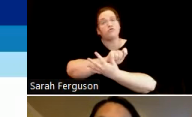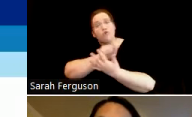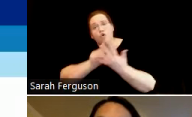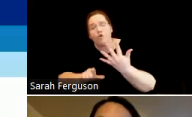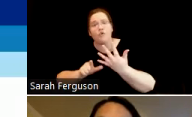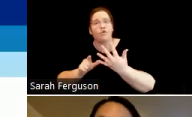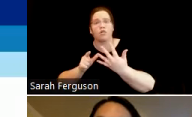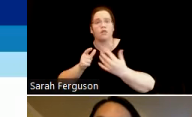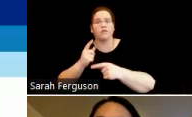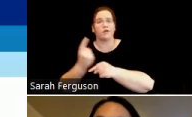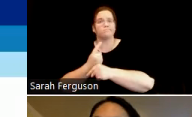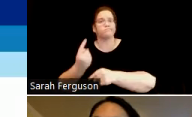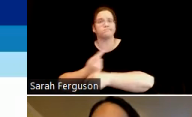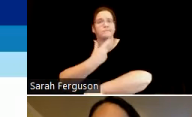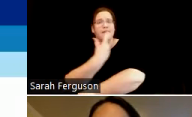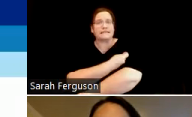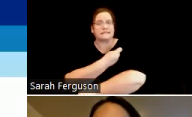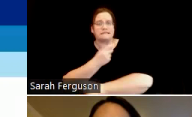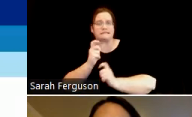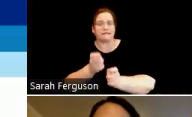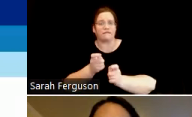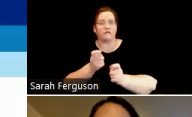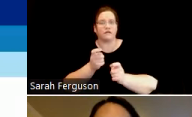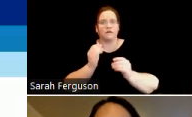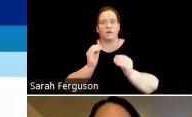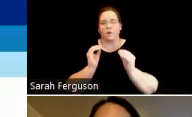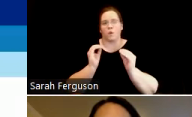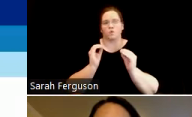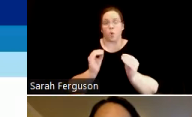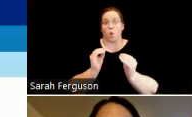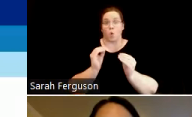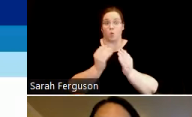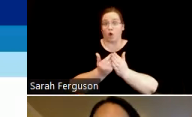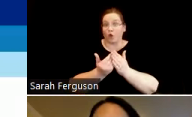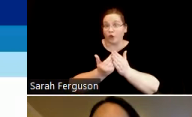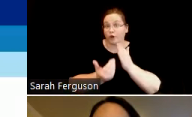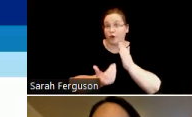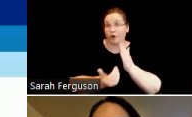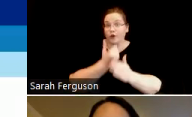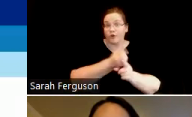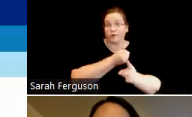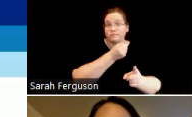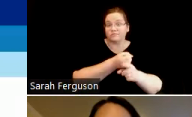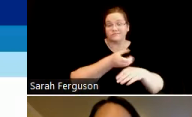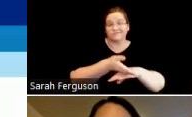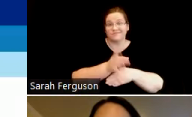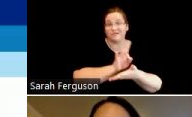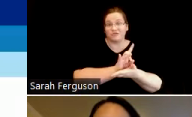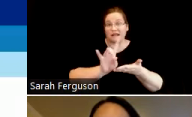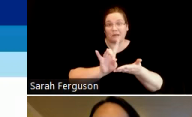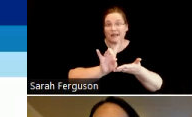have been no new side effects from a vaccine documented after 8 weeks after